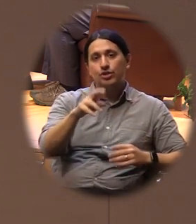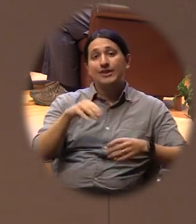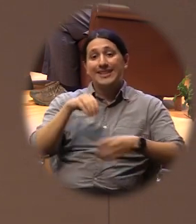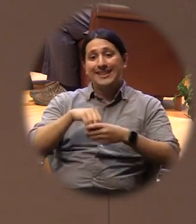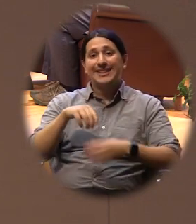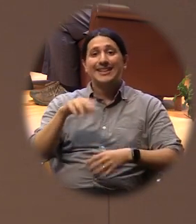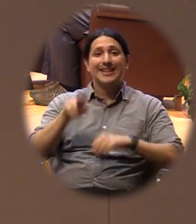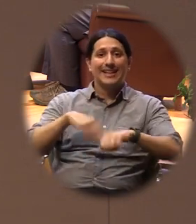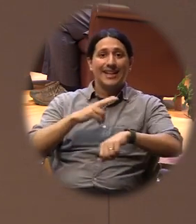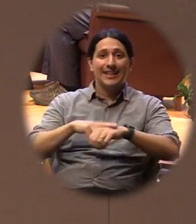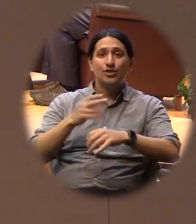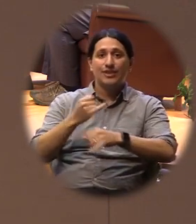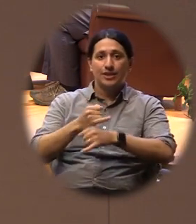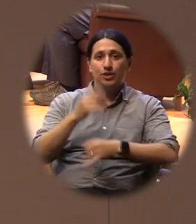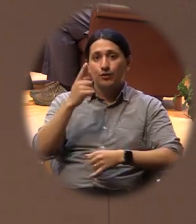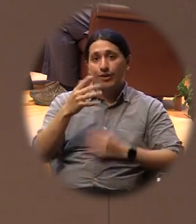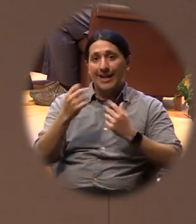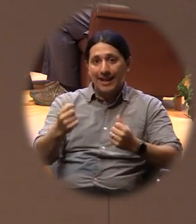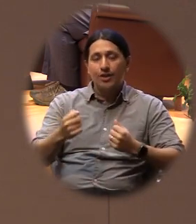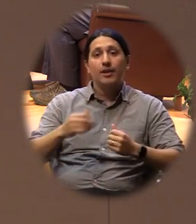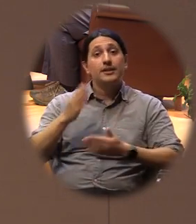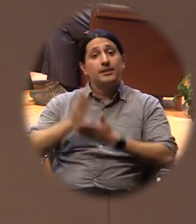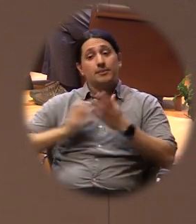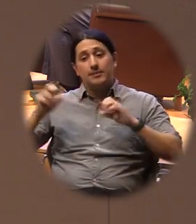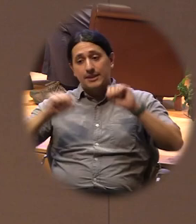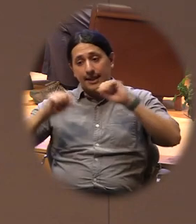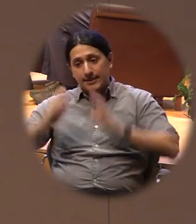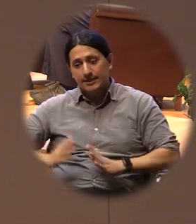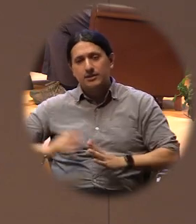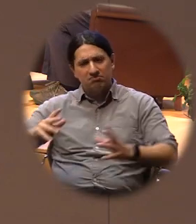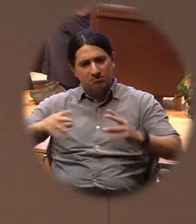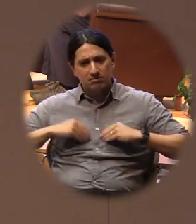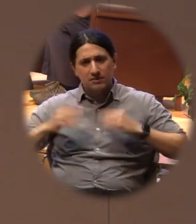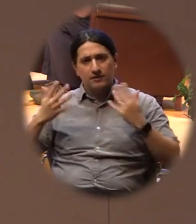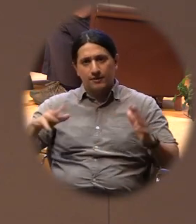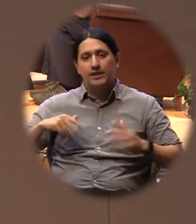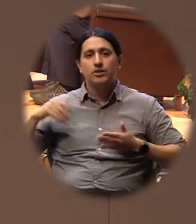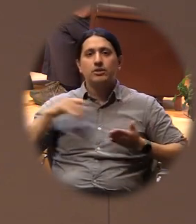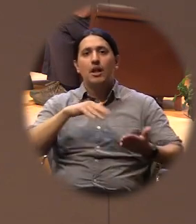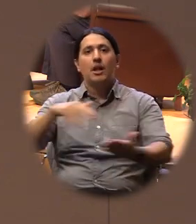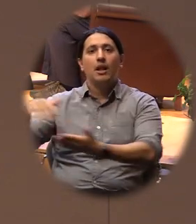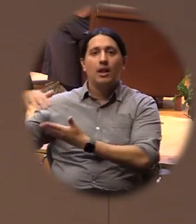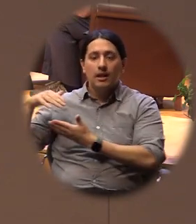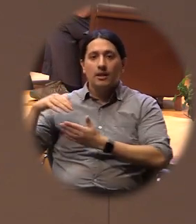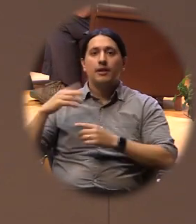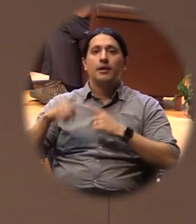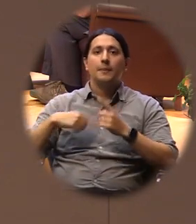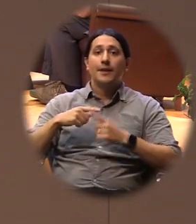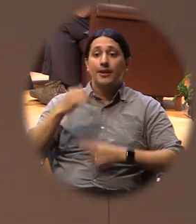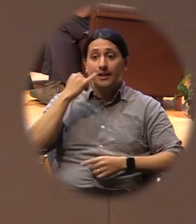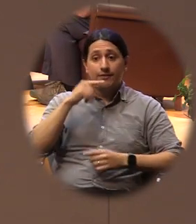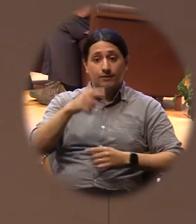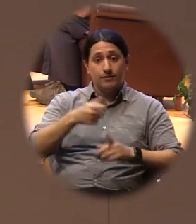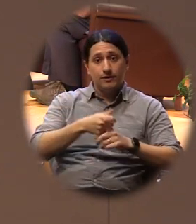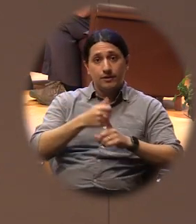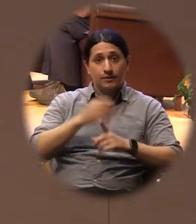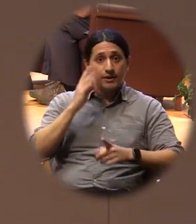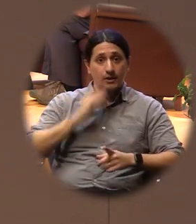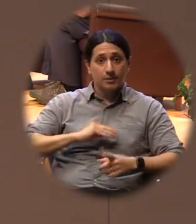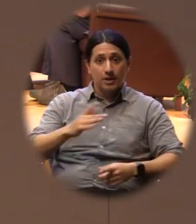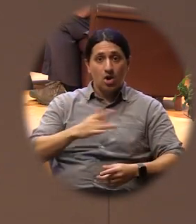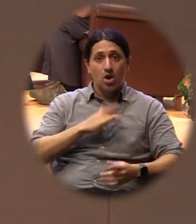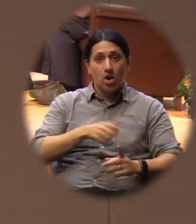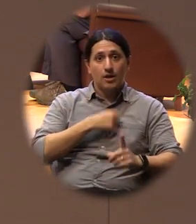some scientists have taken them up on that, and they've been doing some studies on things like, if you've had a heart attack and you've gone into the hospital,